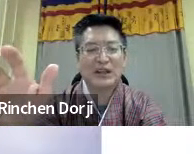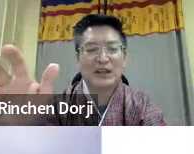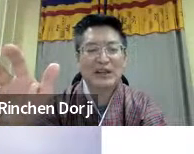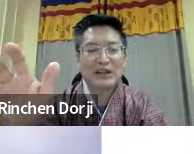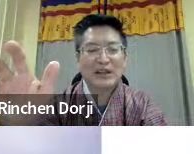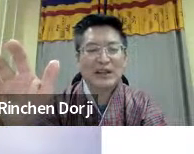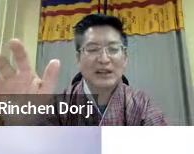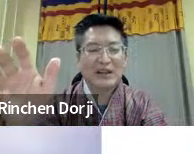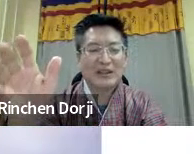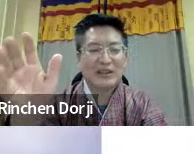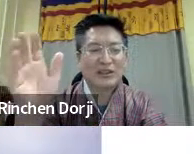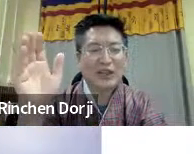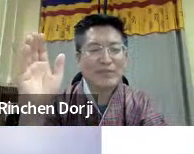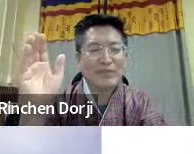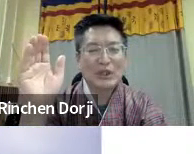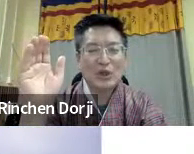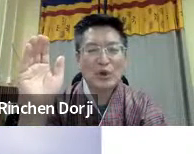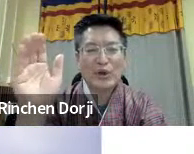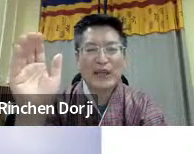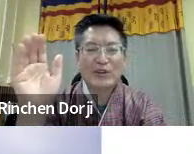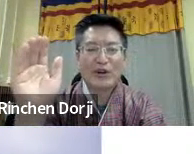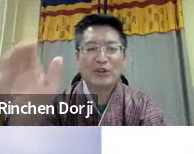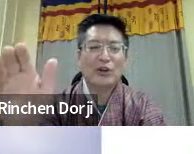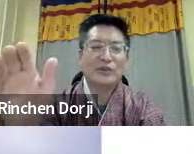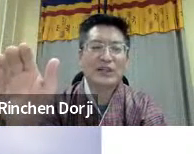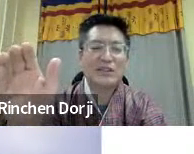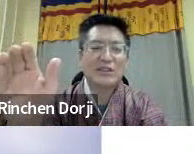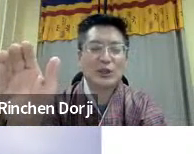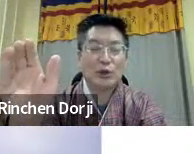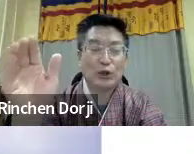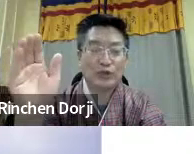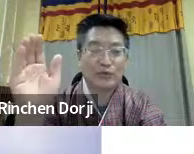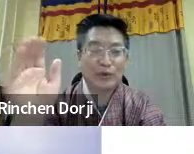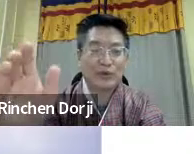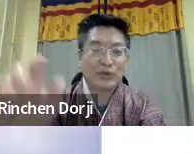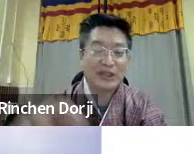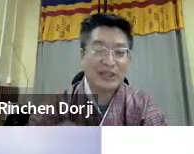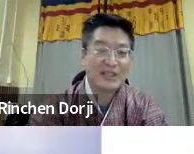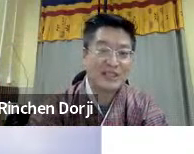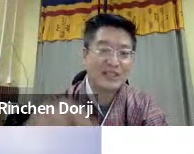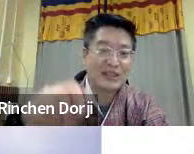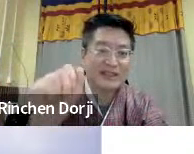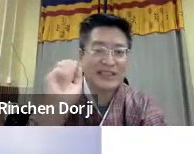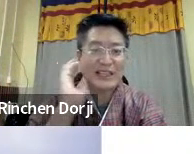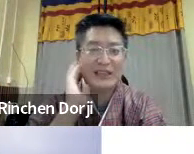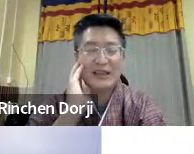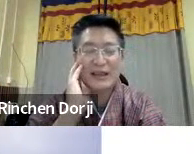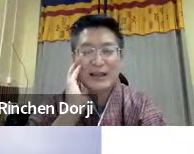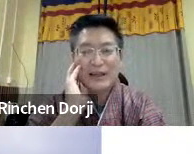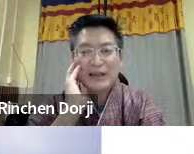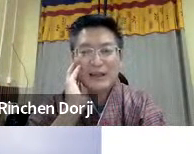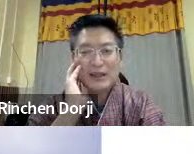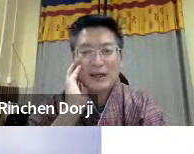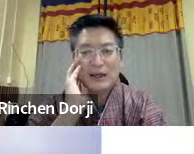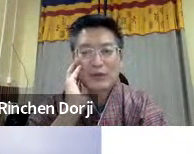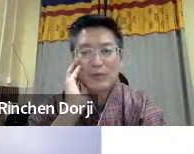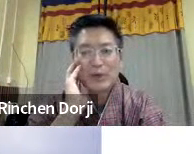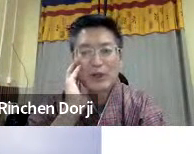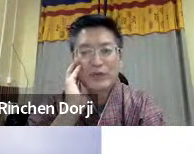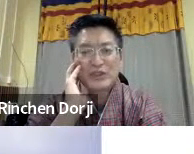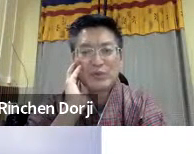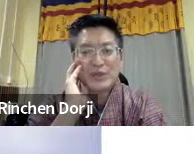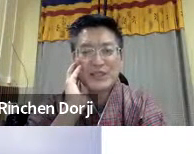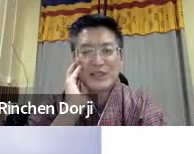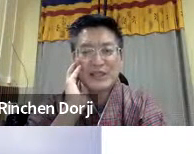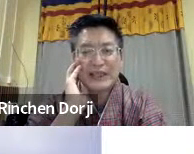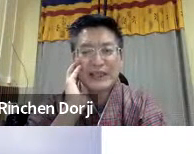country, every nook and corner of the country on foot. This is a scene from one